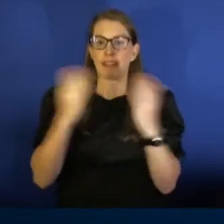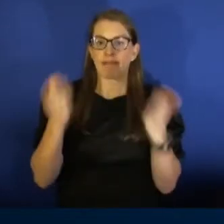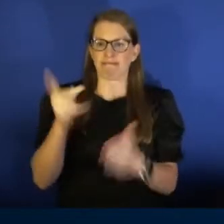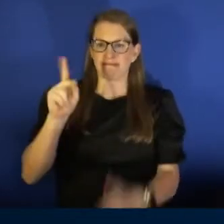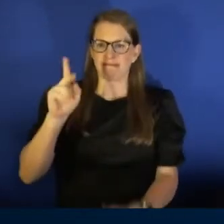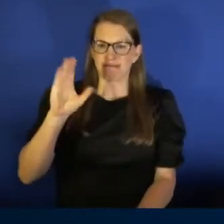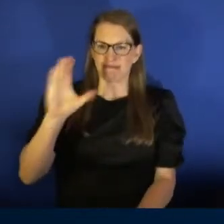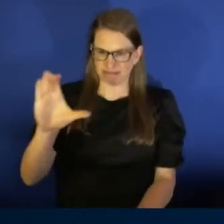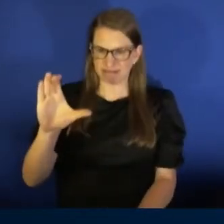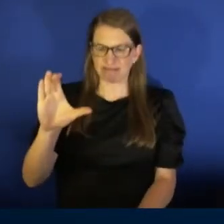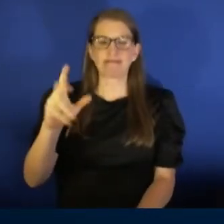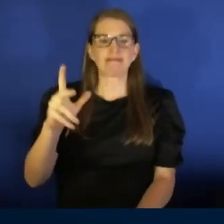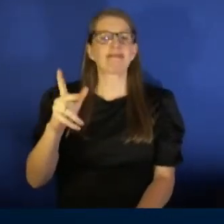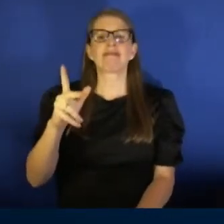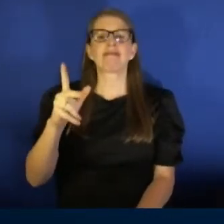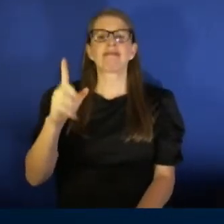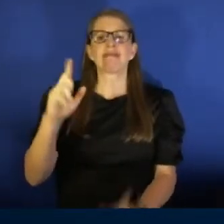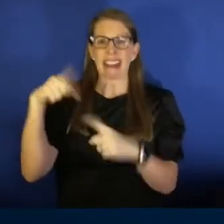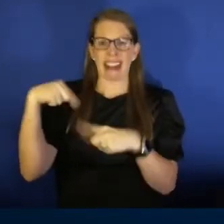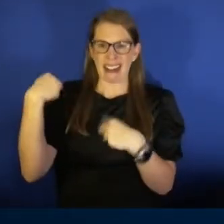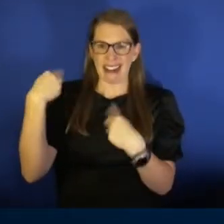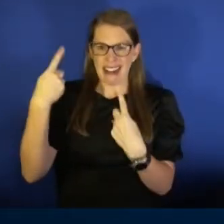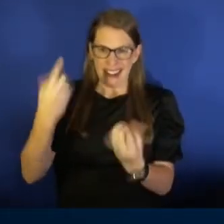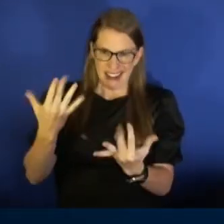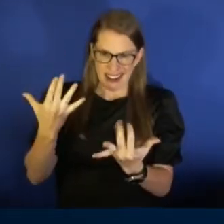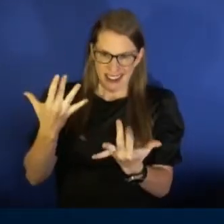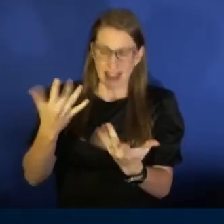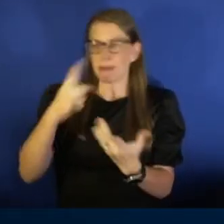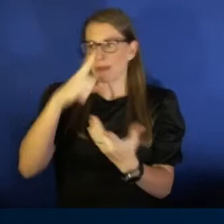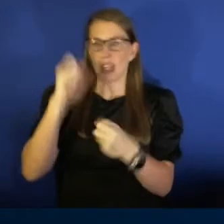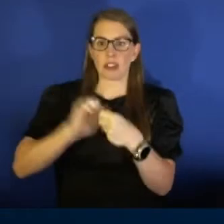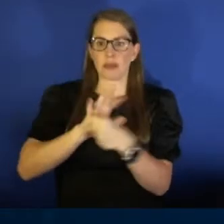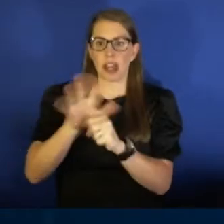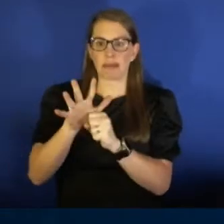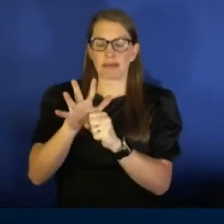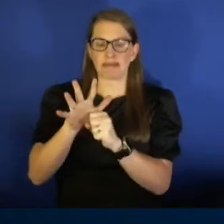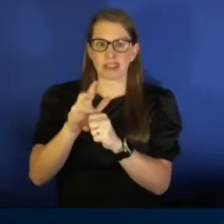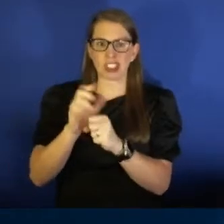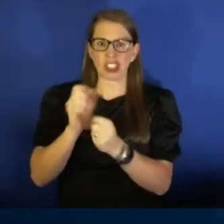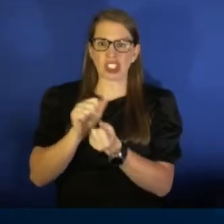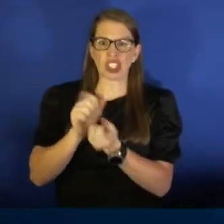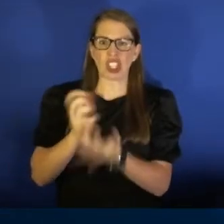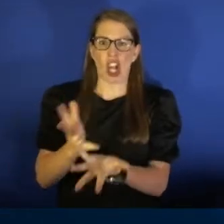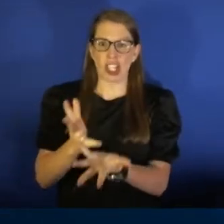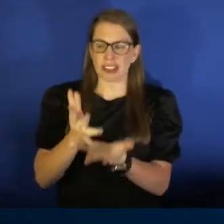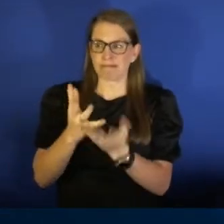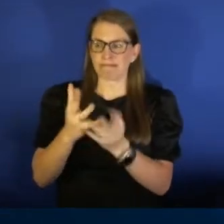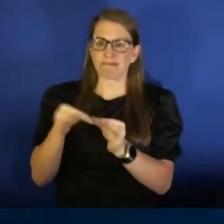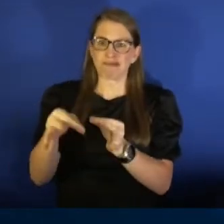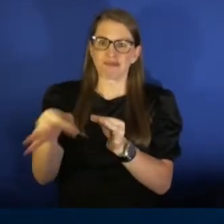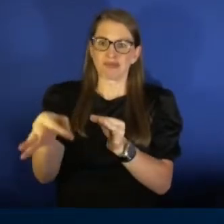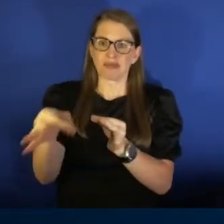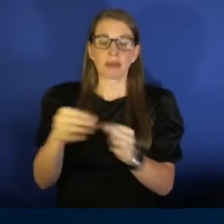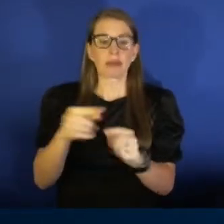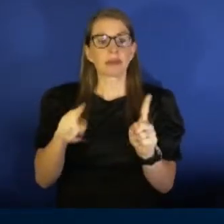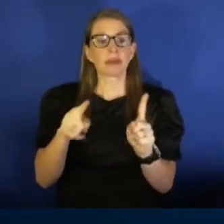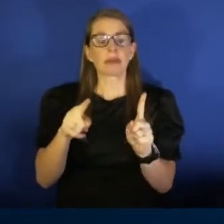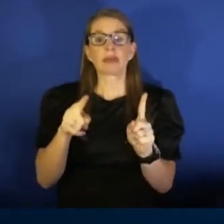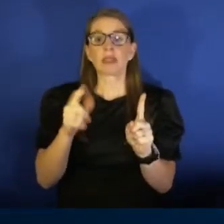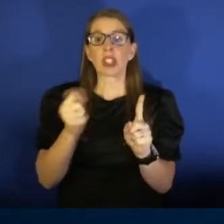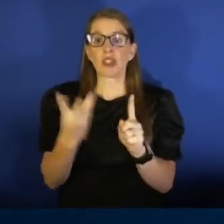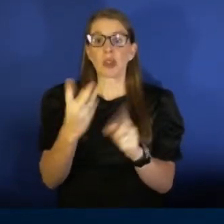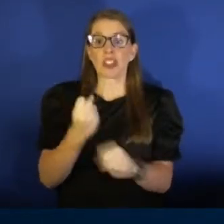a long time coming as the pandemic kind of derailed it for a time being. But a few years ago, you helped